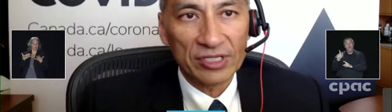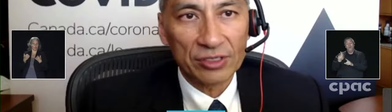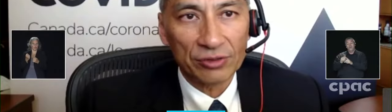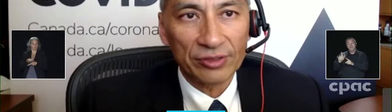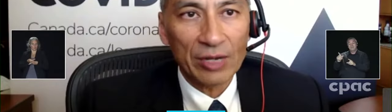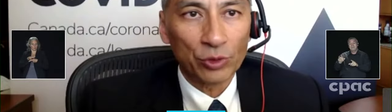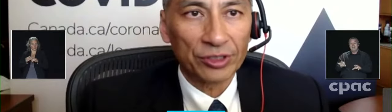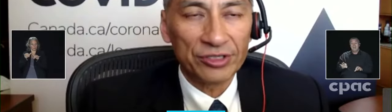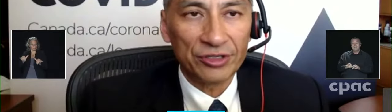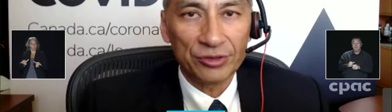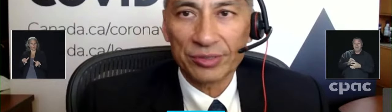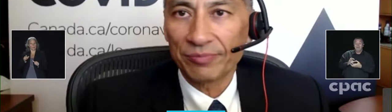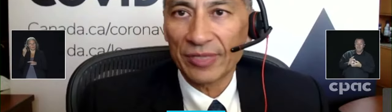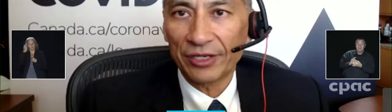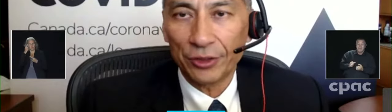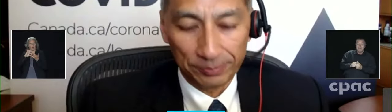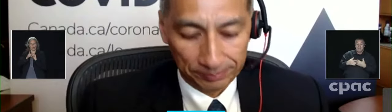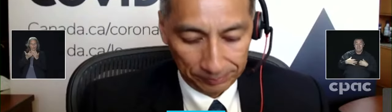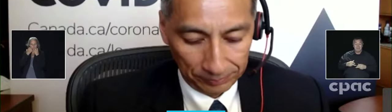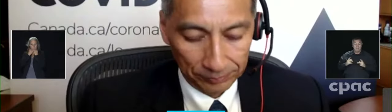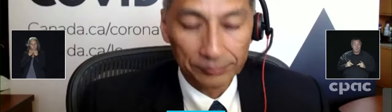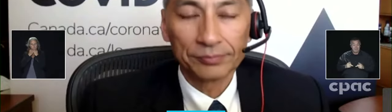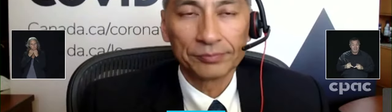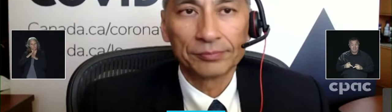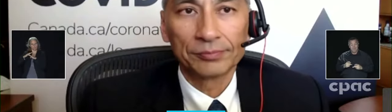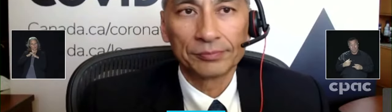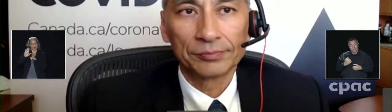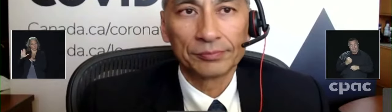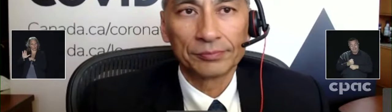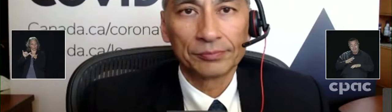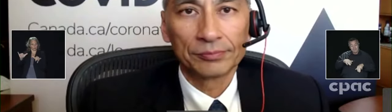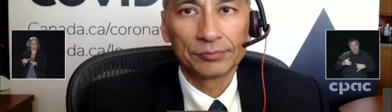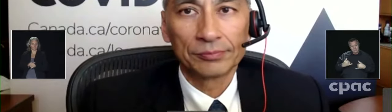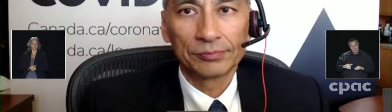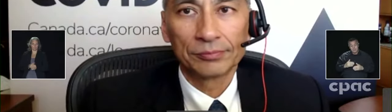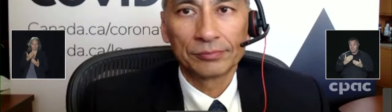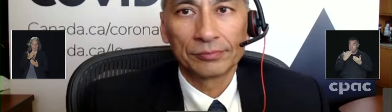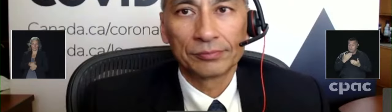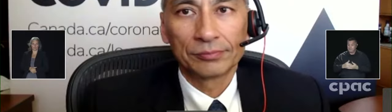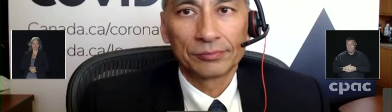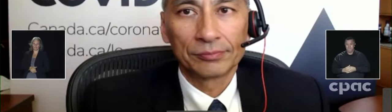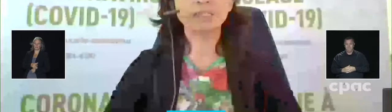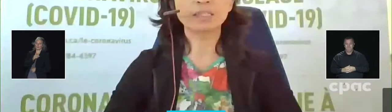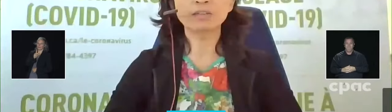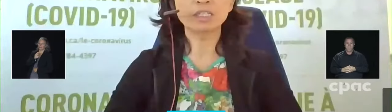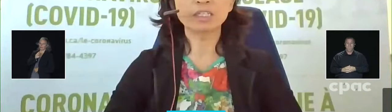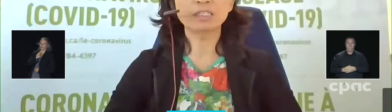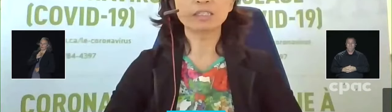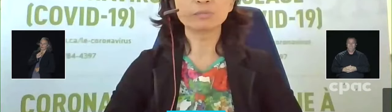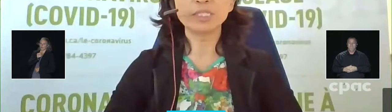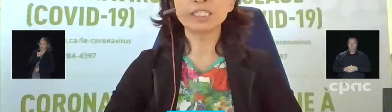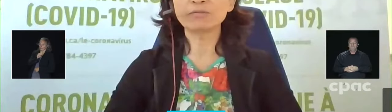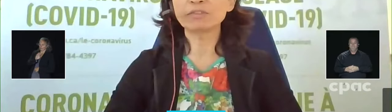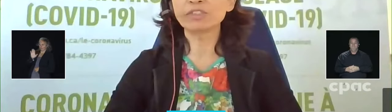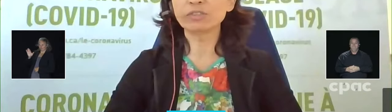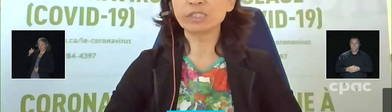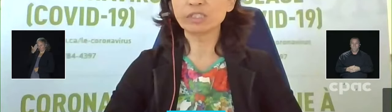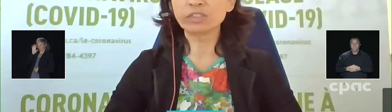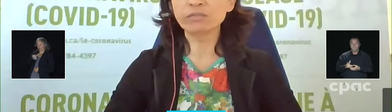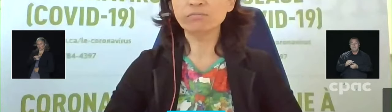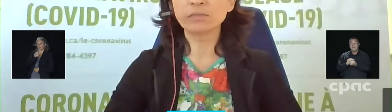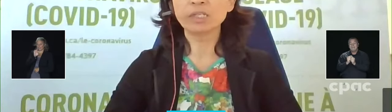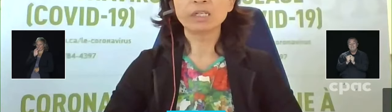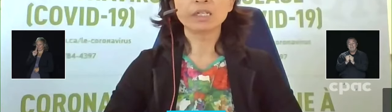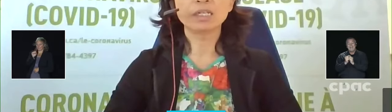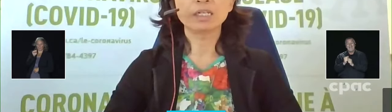own provinces. So that work continues. Thank you. Maybe just a reality check that Delta is going to be in every